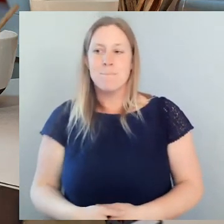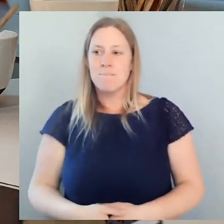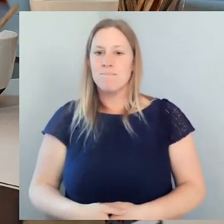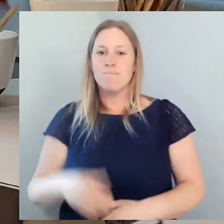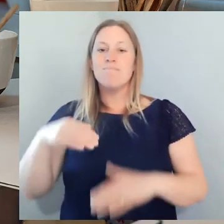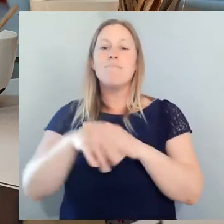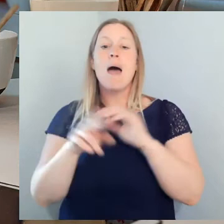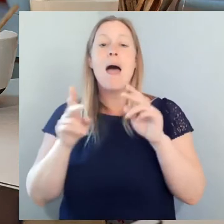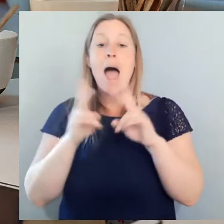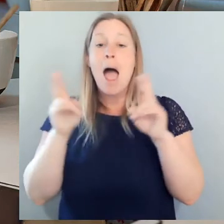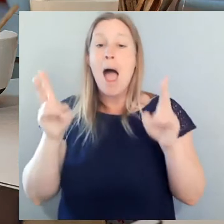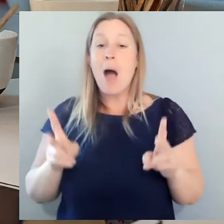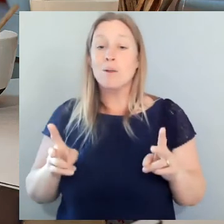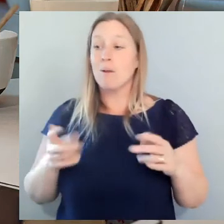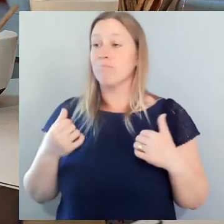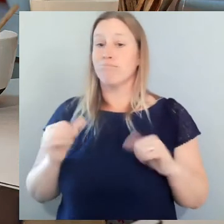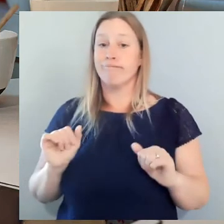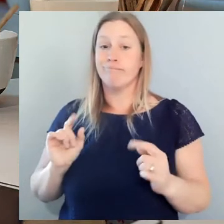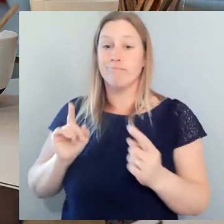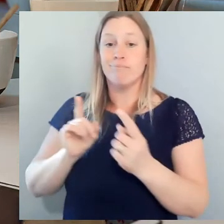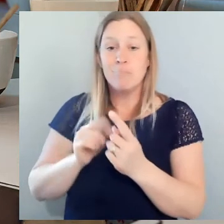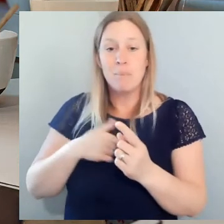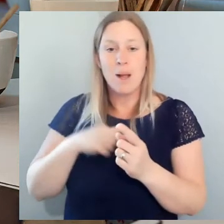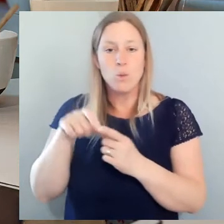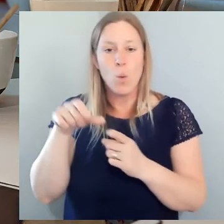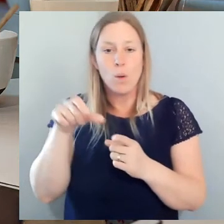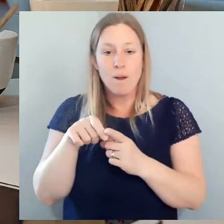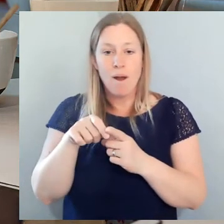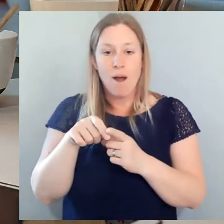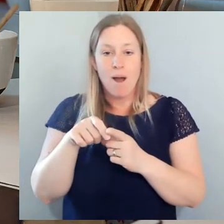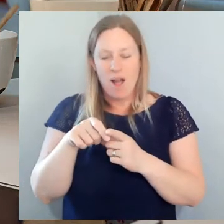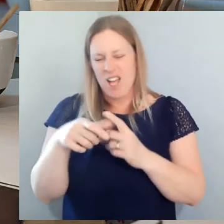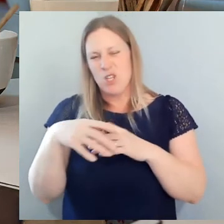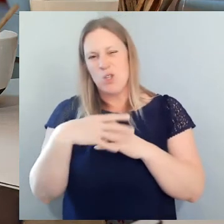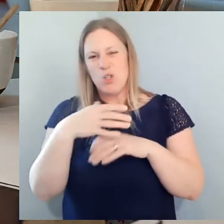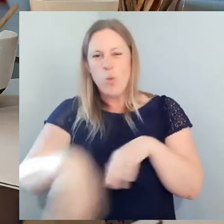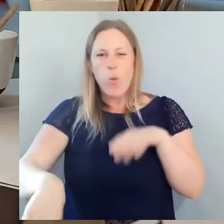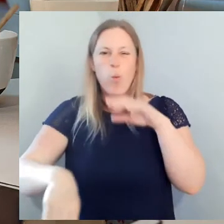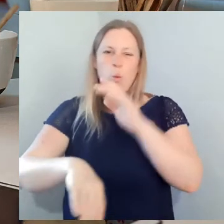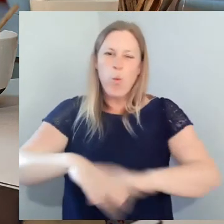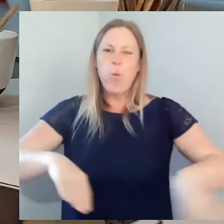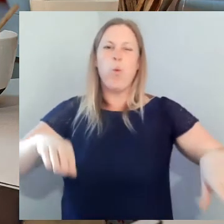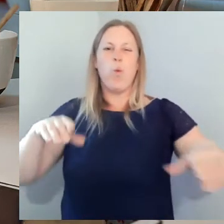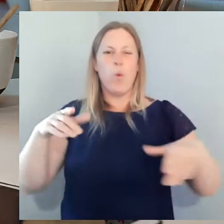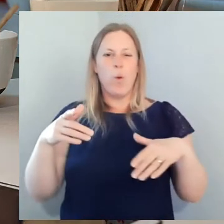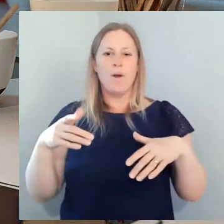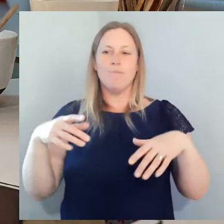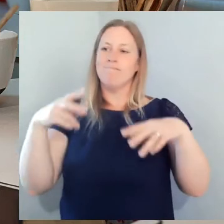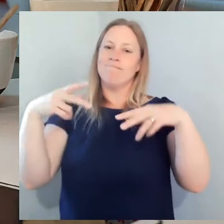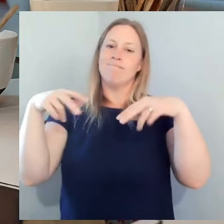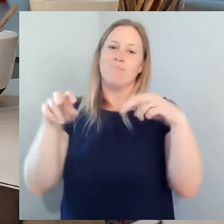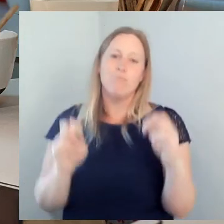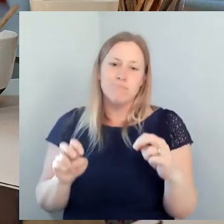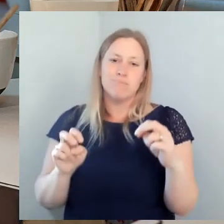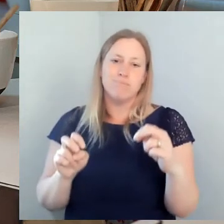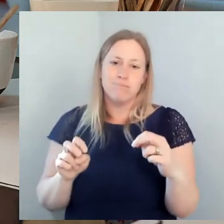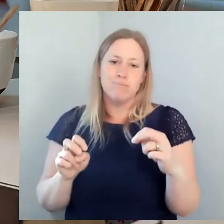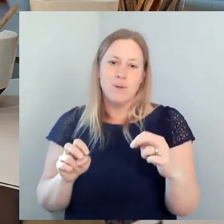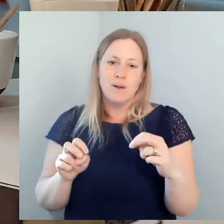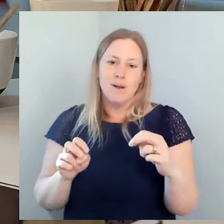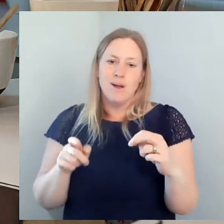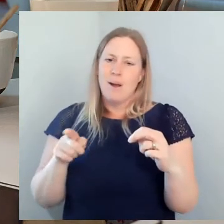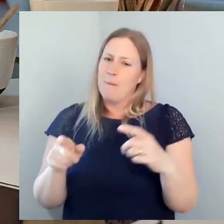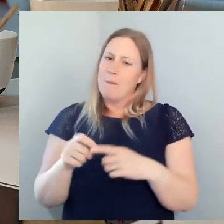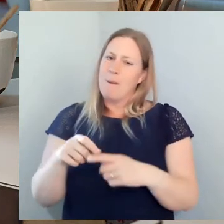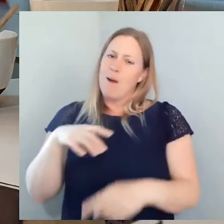straight home. When we got back to the house, I caught a moment to be with my daughter. We kicked off our shoes.